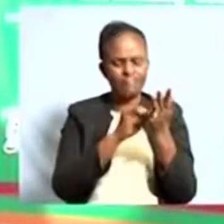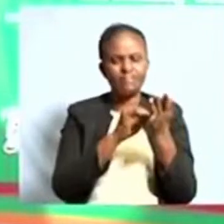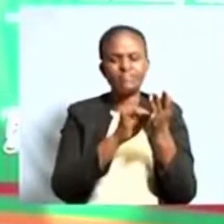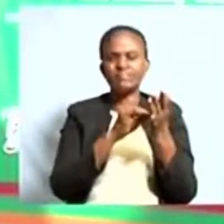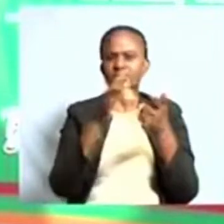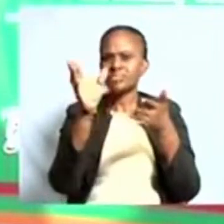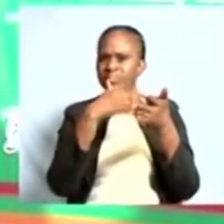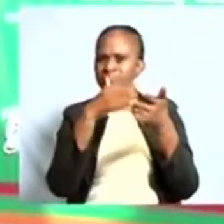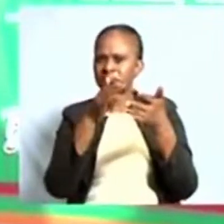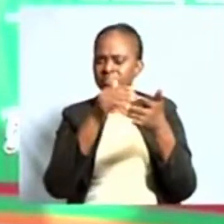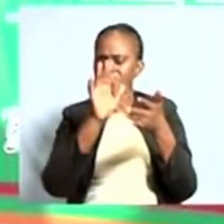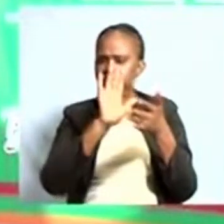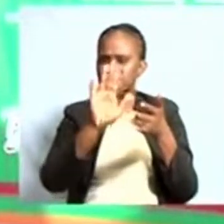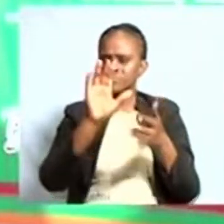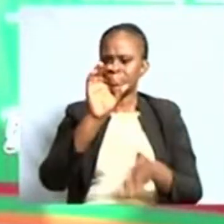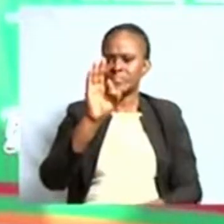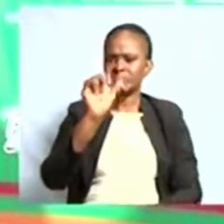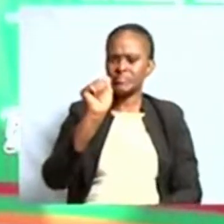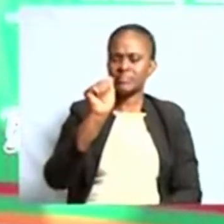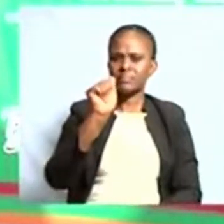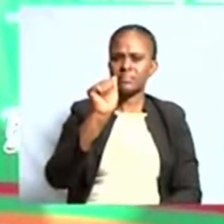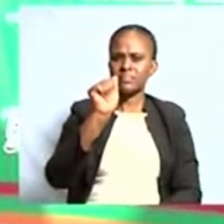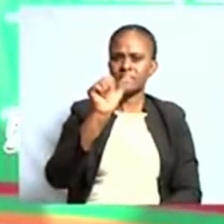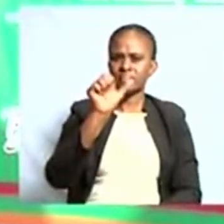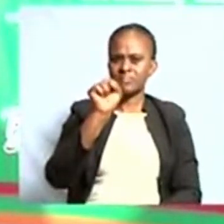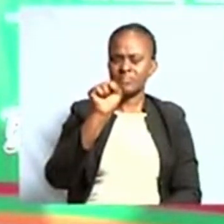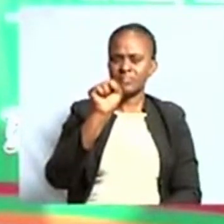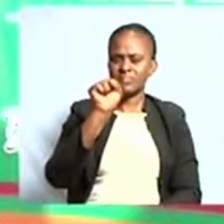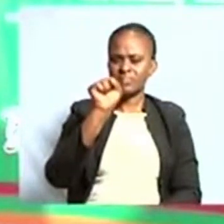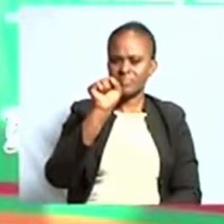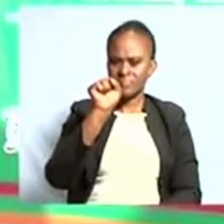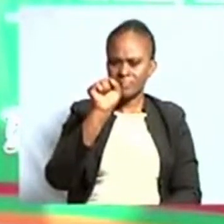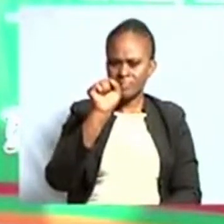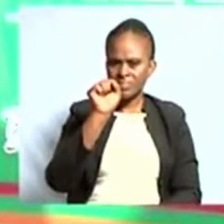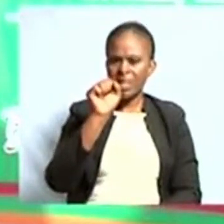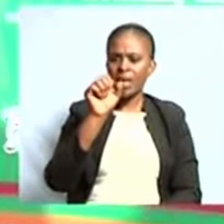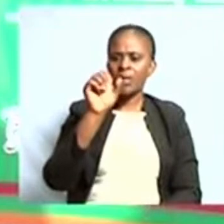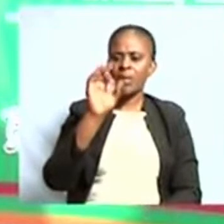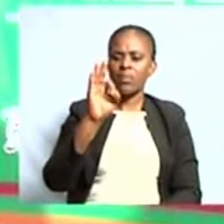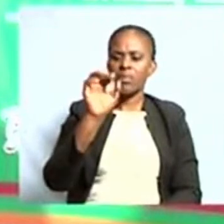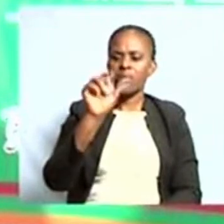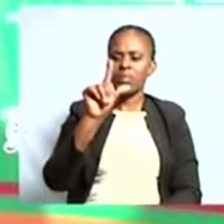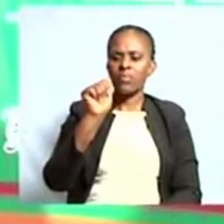flash. How does that constitute piracy?